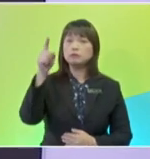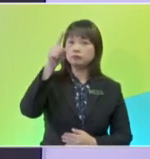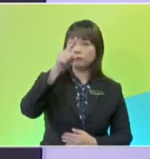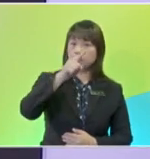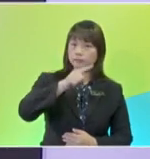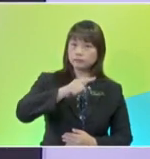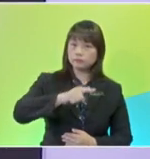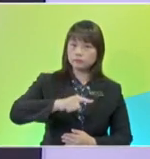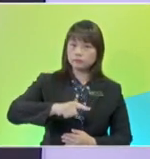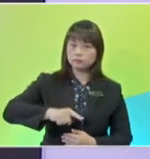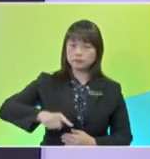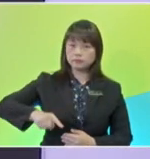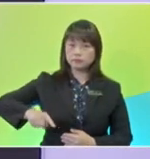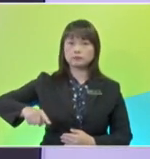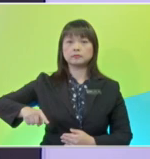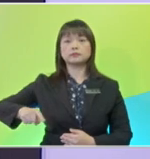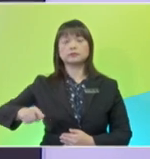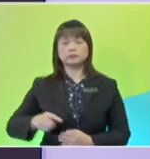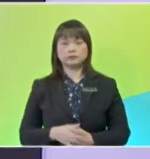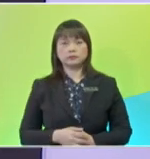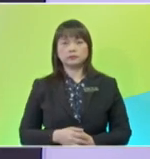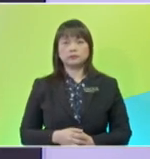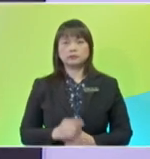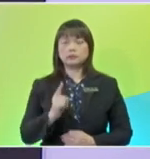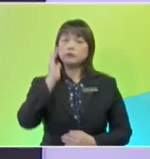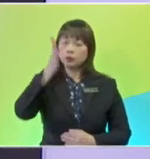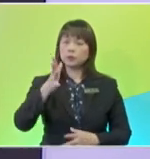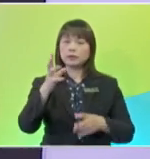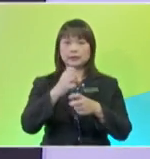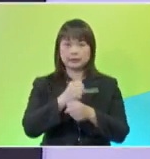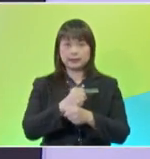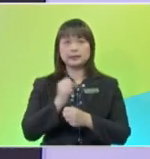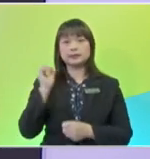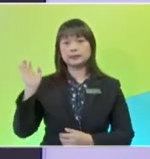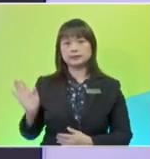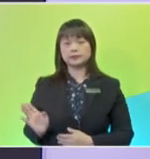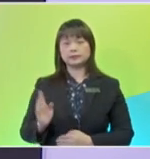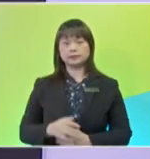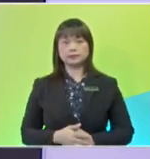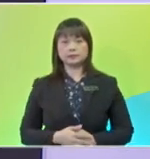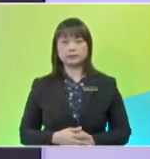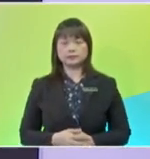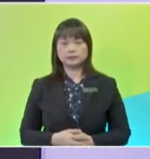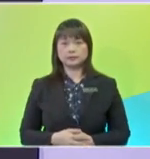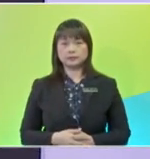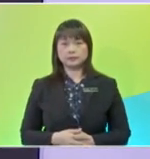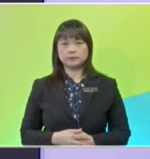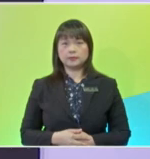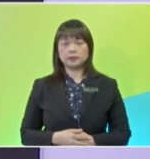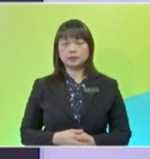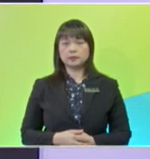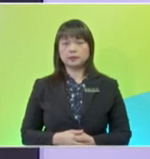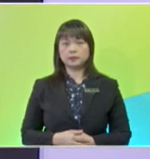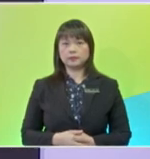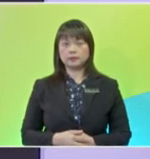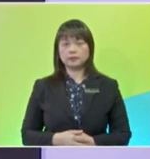downwards. Yes, correct. And then you'll get a crescent. So the crescent, so you're going to color